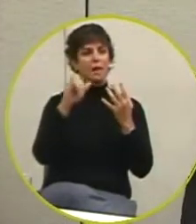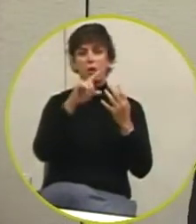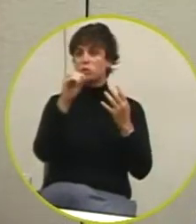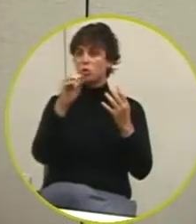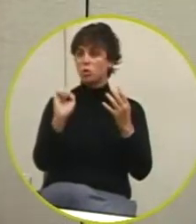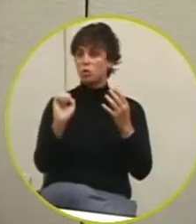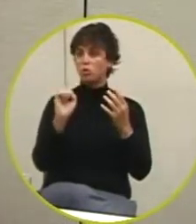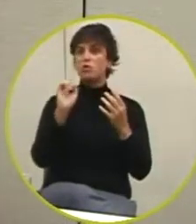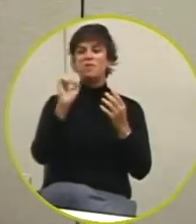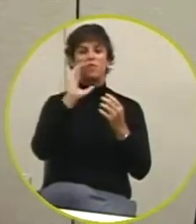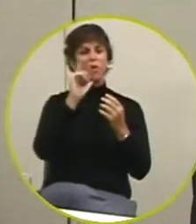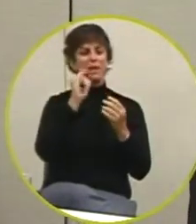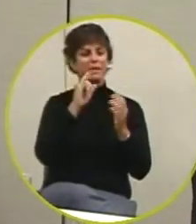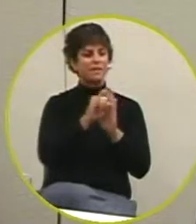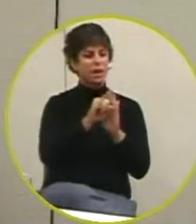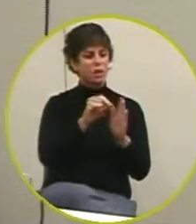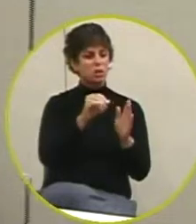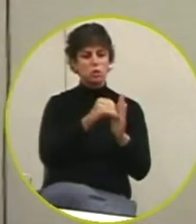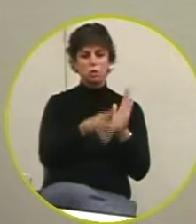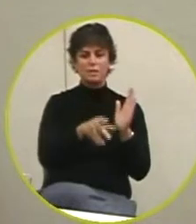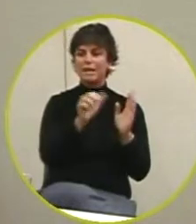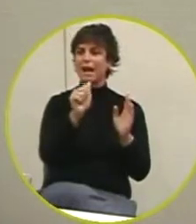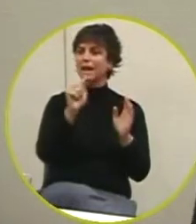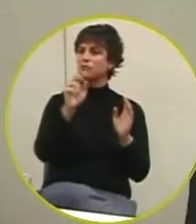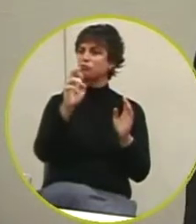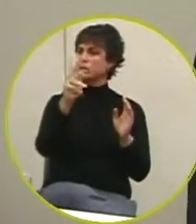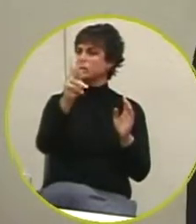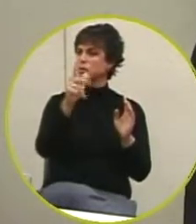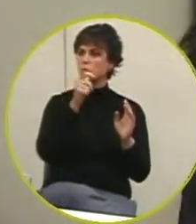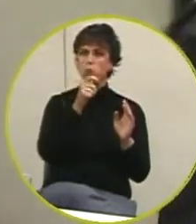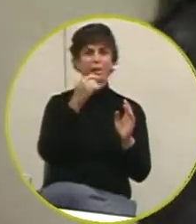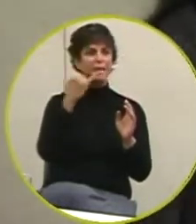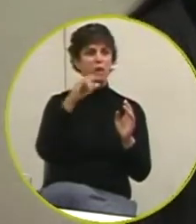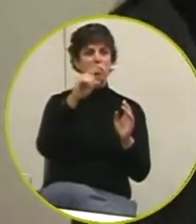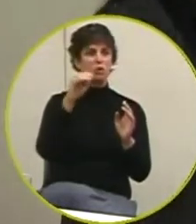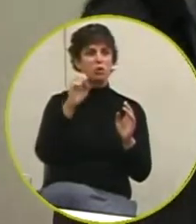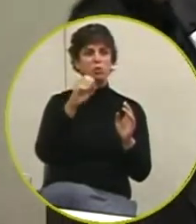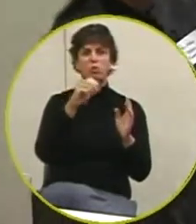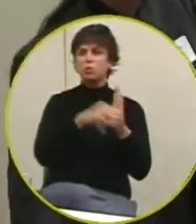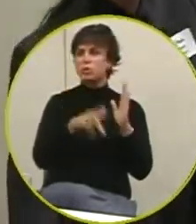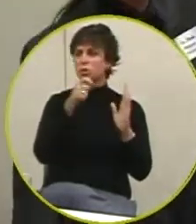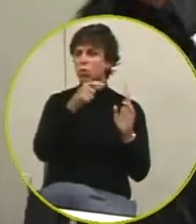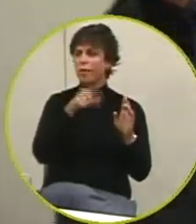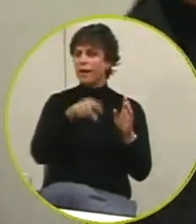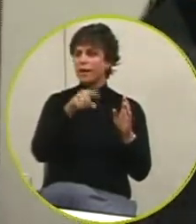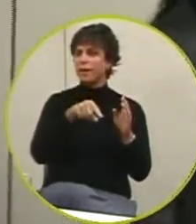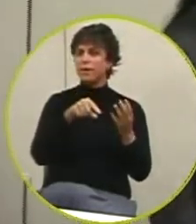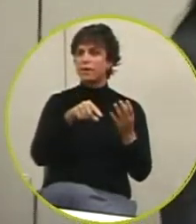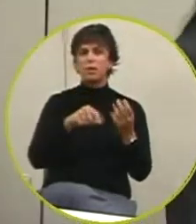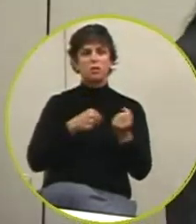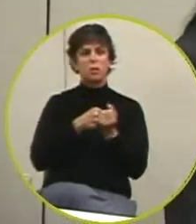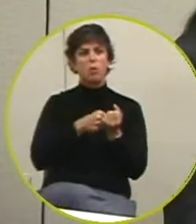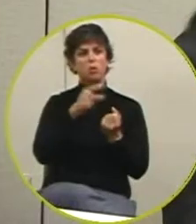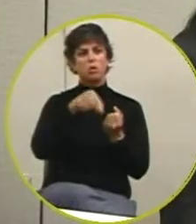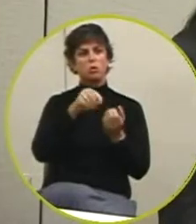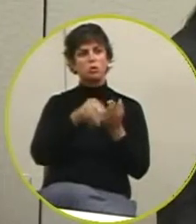identify who are our students who are at risk. Who are our yellow zone students? What are the supports that they